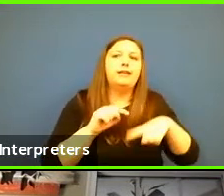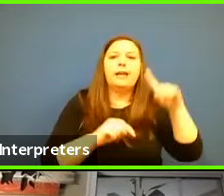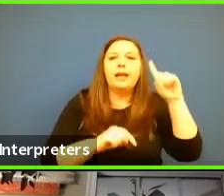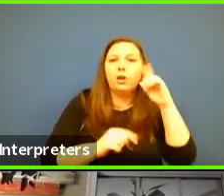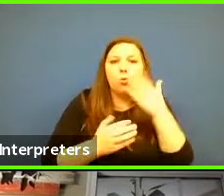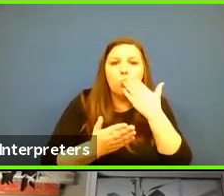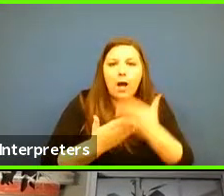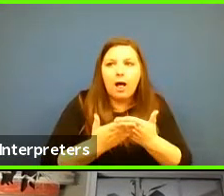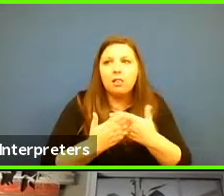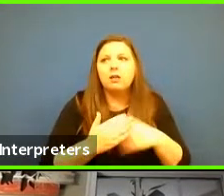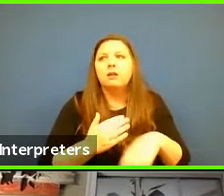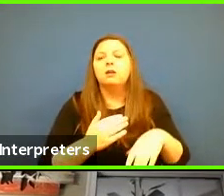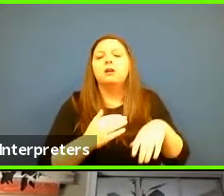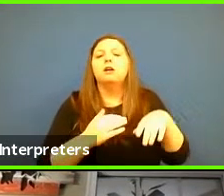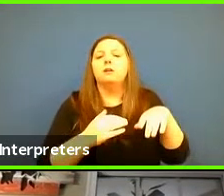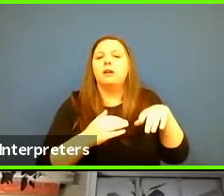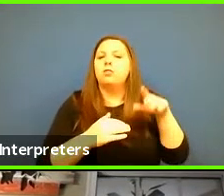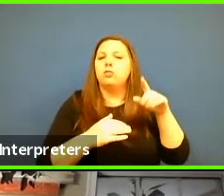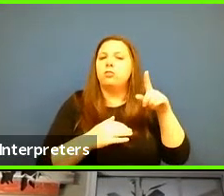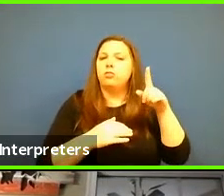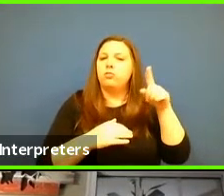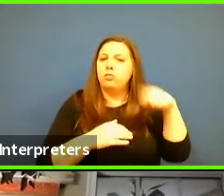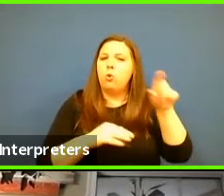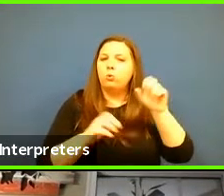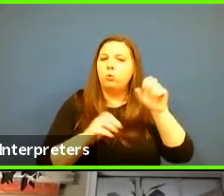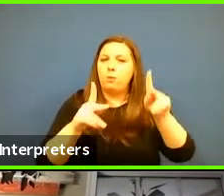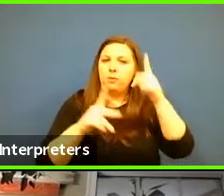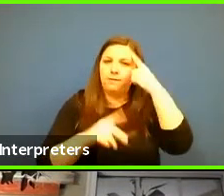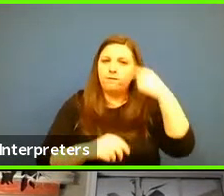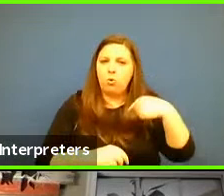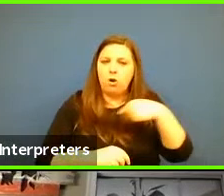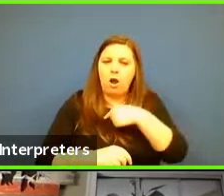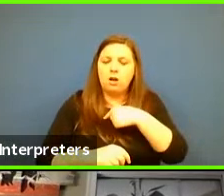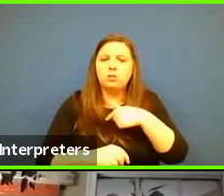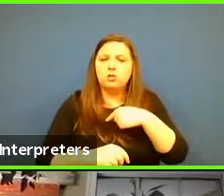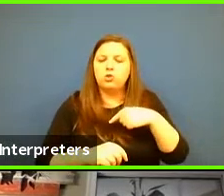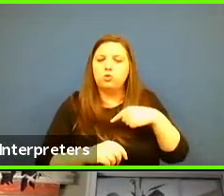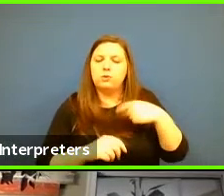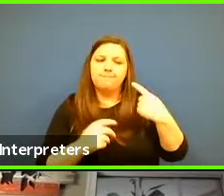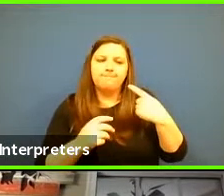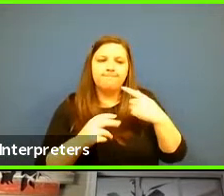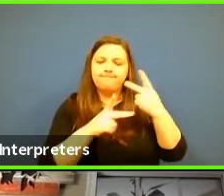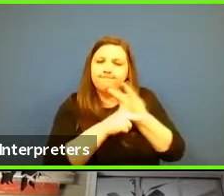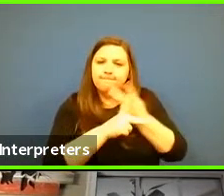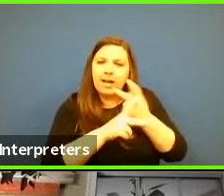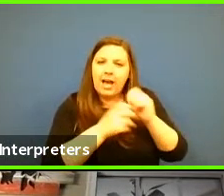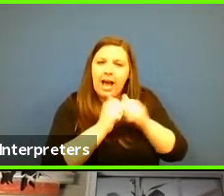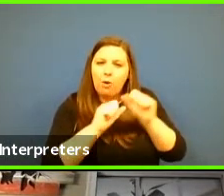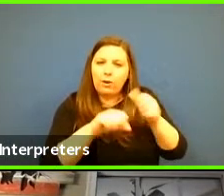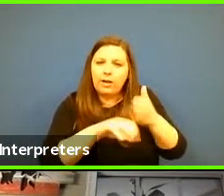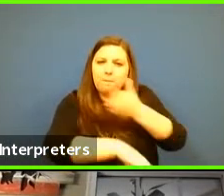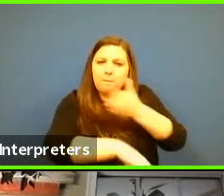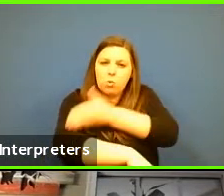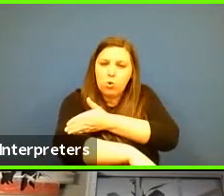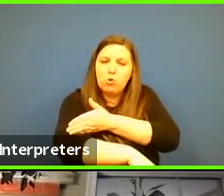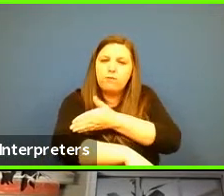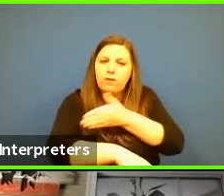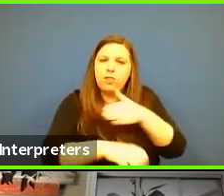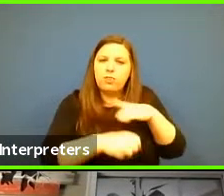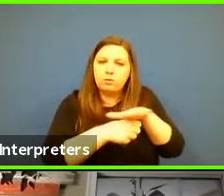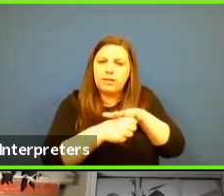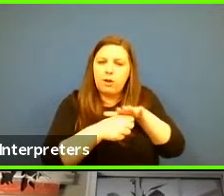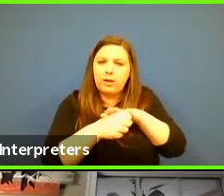And, those are opportunities for us to look at how we improve those areas as well. Because even if we're meeting